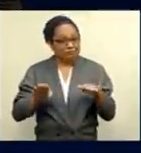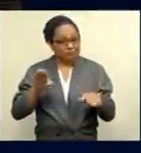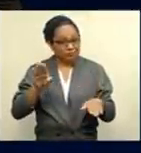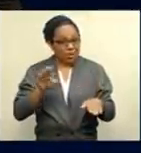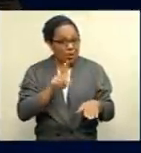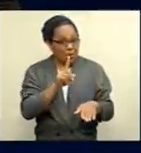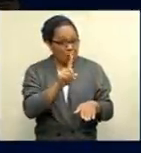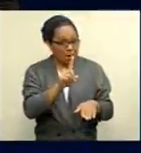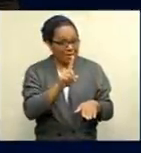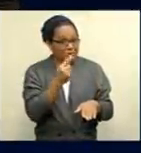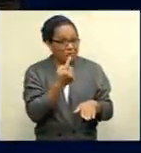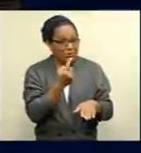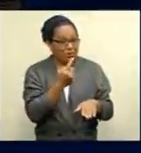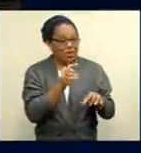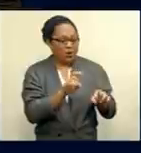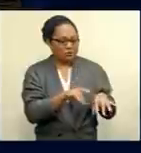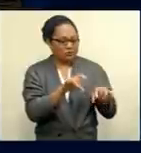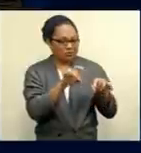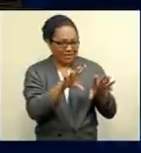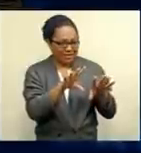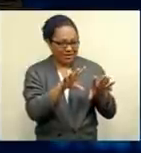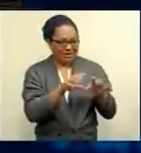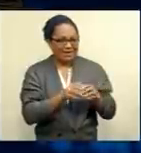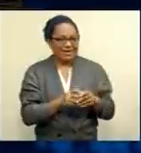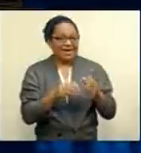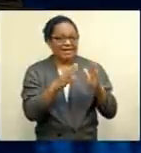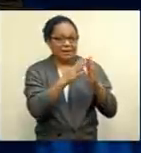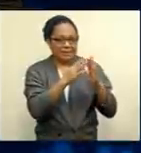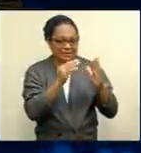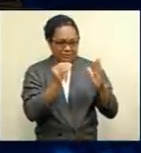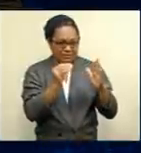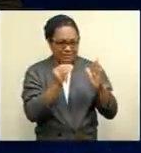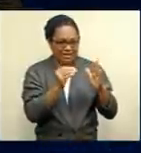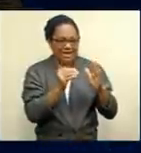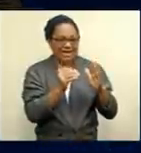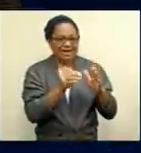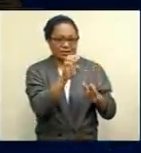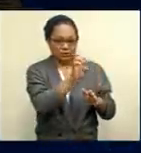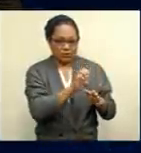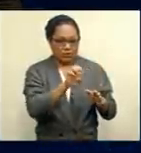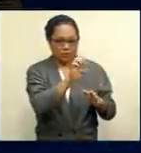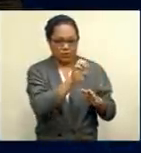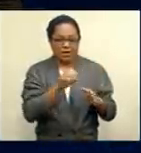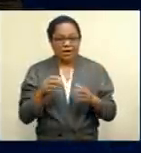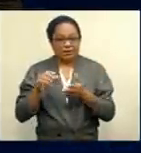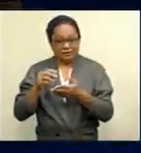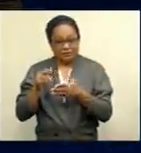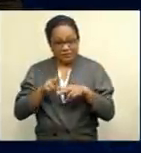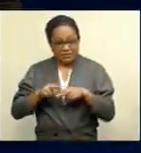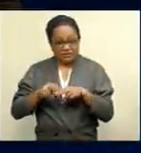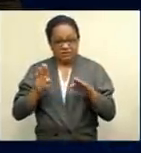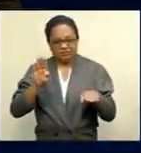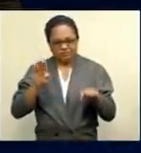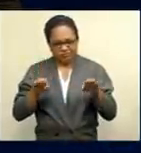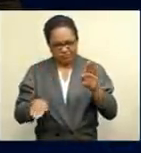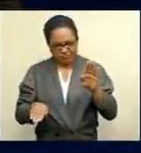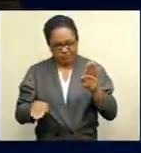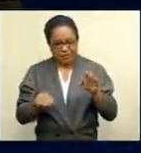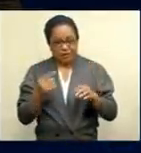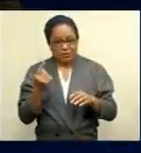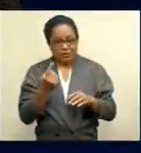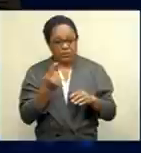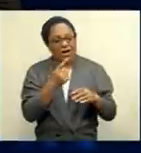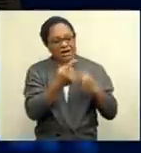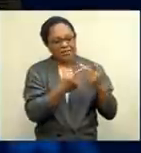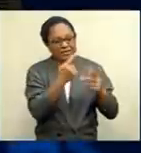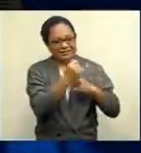major trading partners, the Aussie dollar, as well as the PNG kina and the euro. The Sangomoli lost ground against the other international currencies we